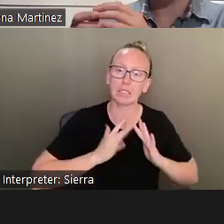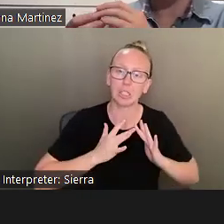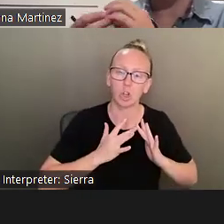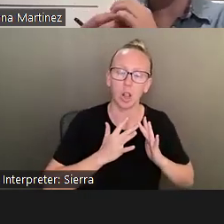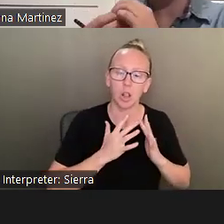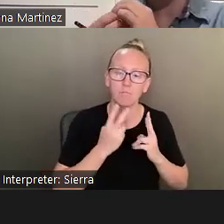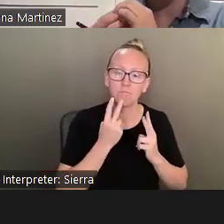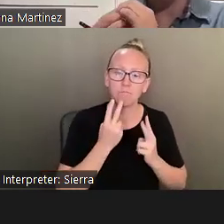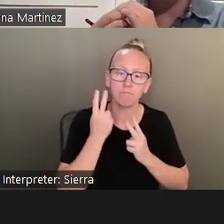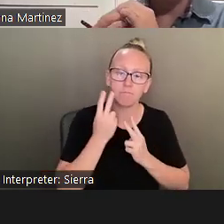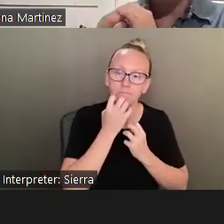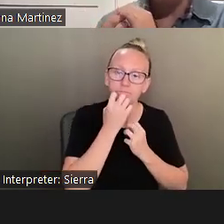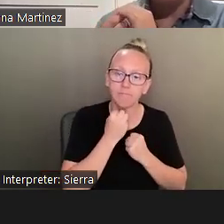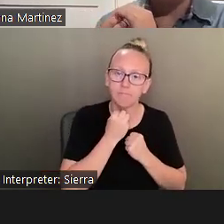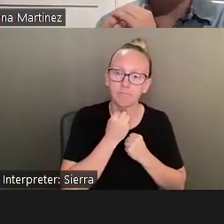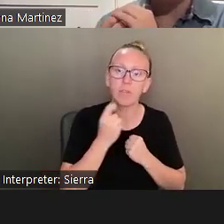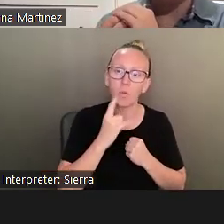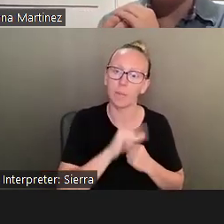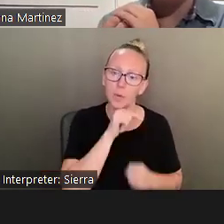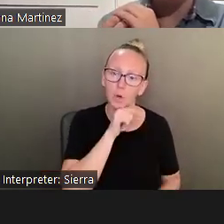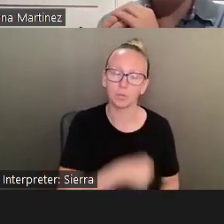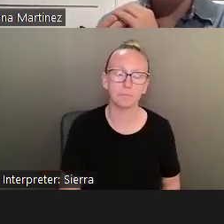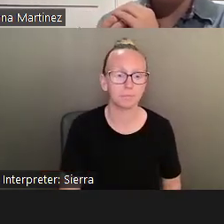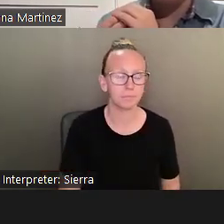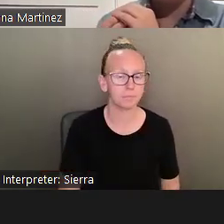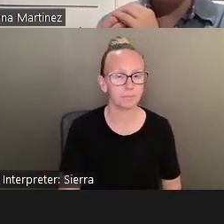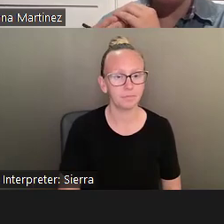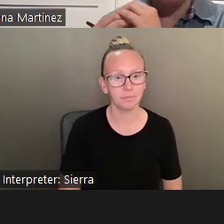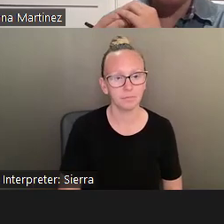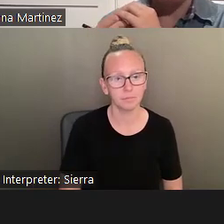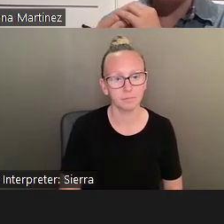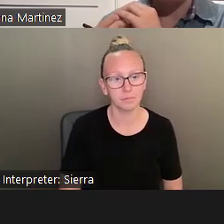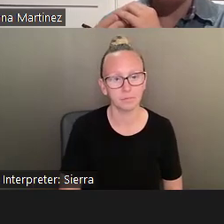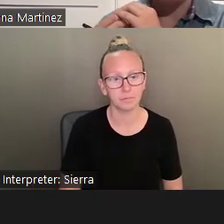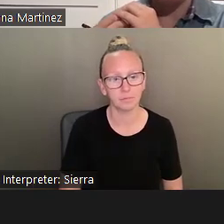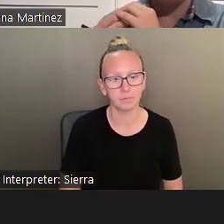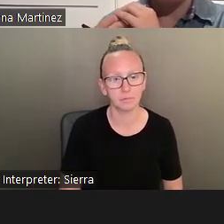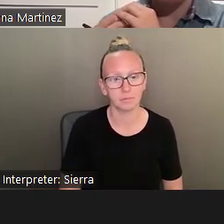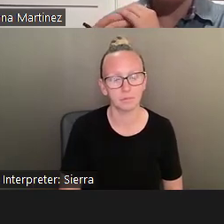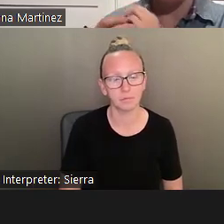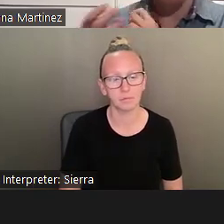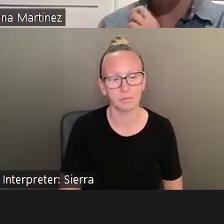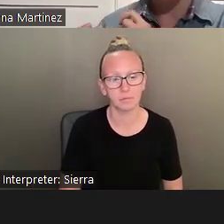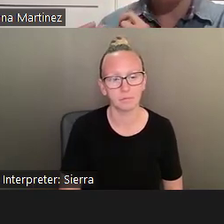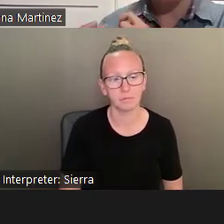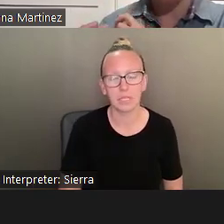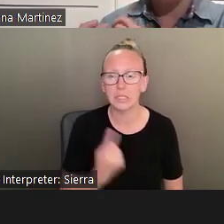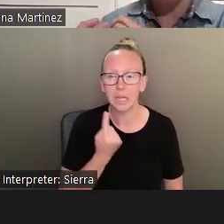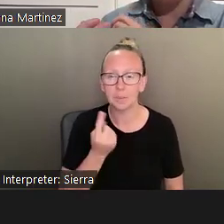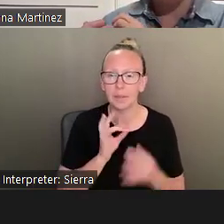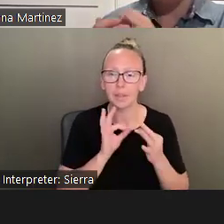for this bird. And there was something about like this